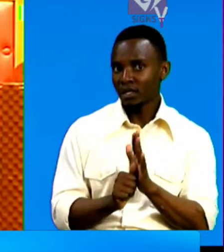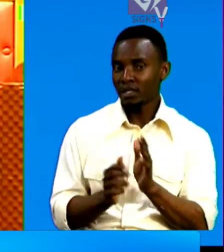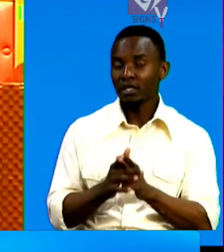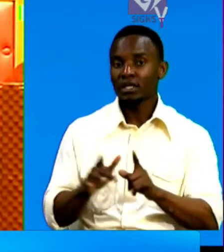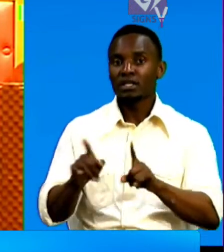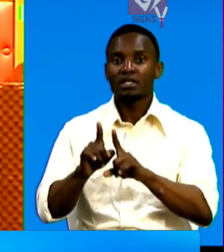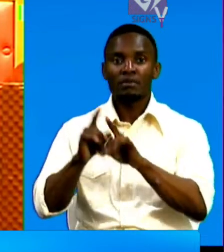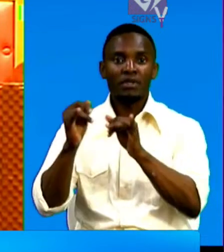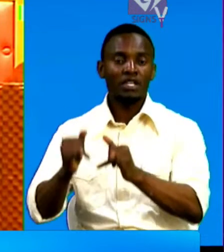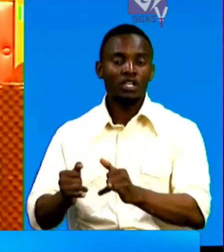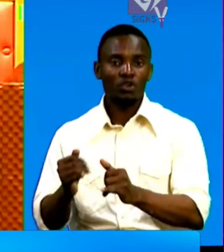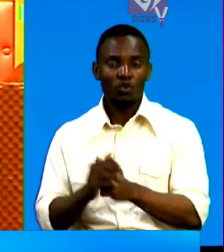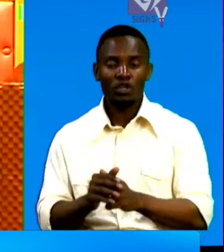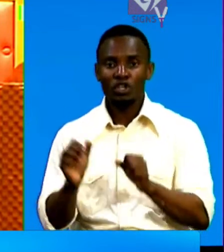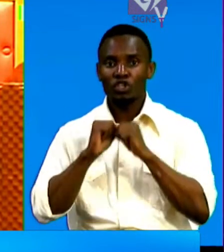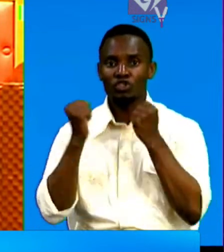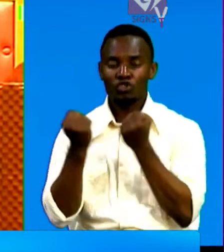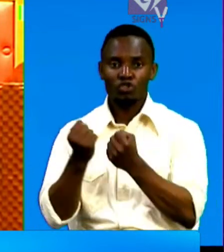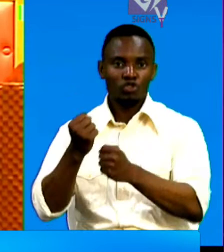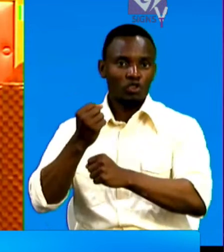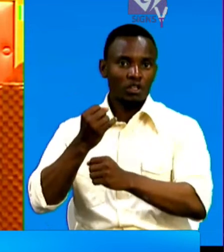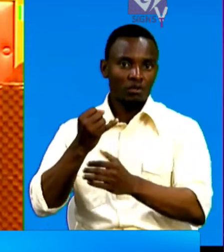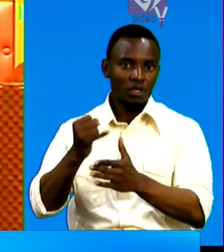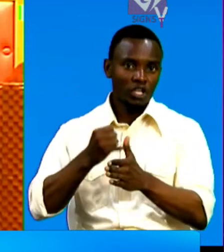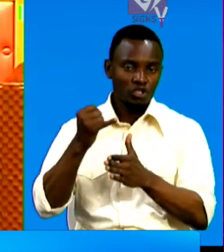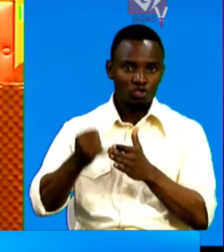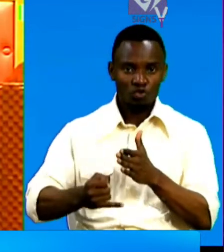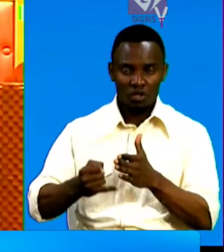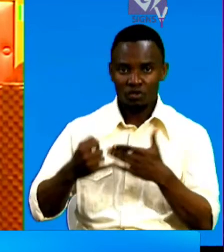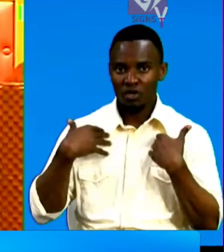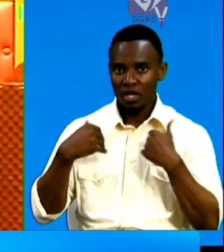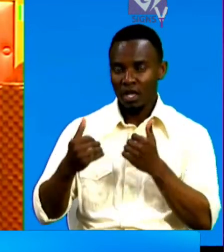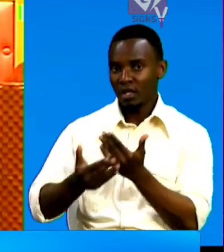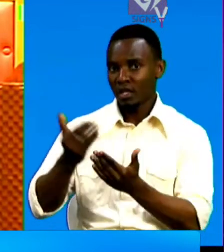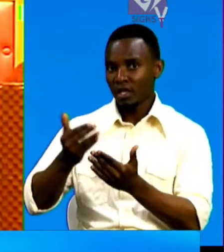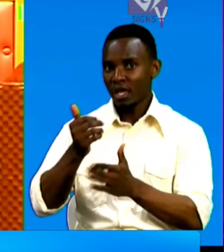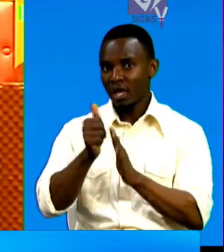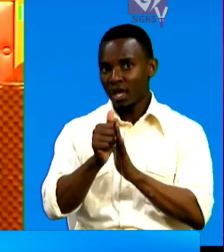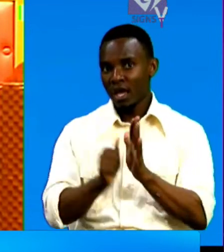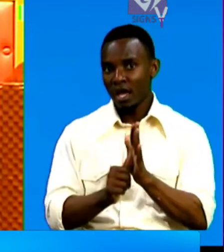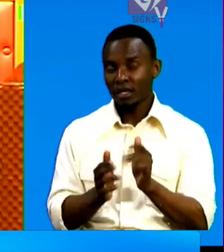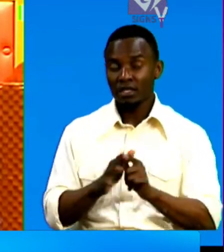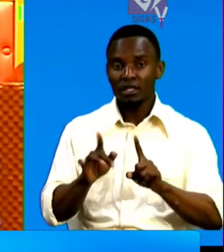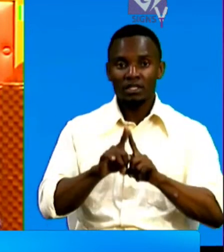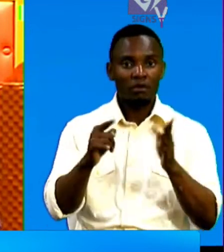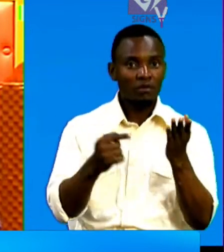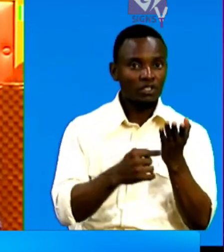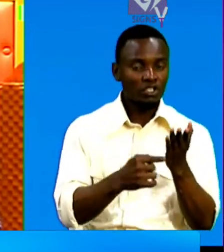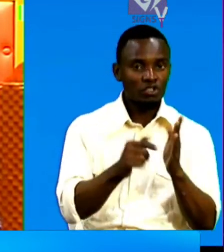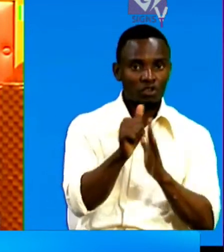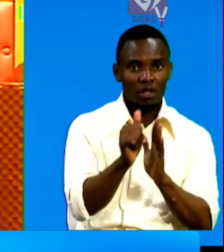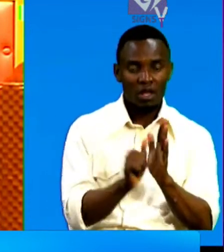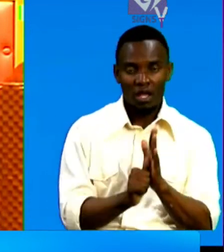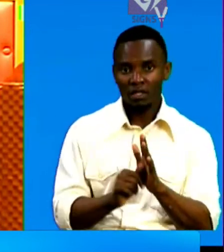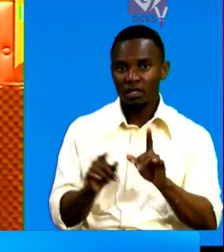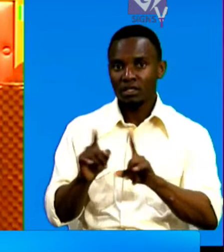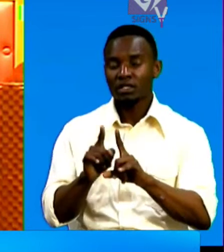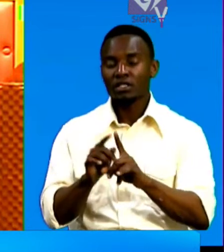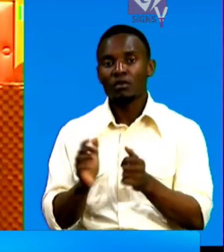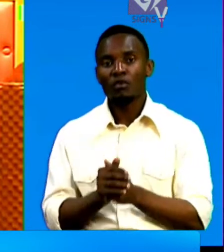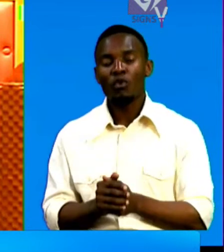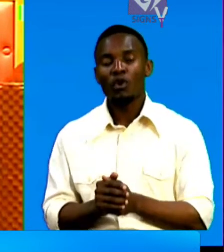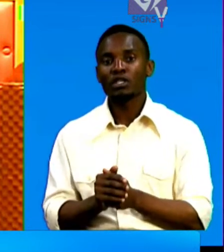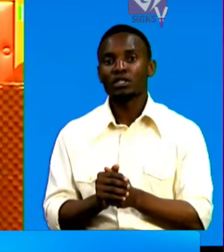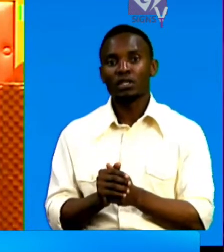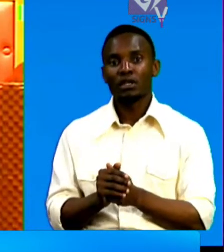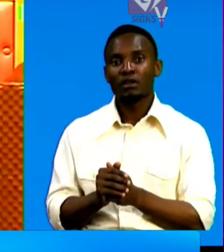the Digital Health Act, and the Facility Improvement Financing Act. These